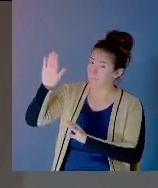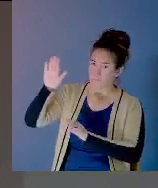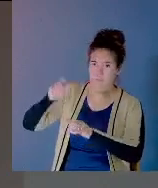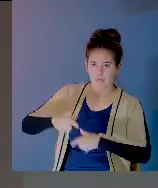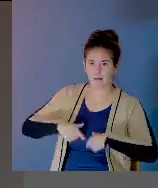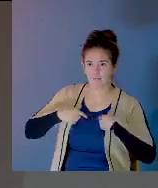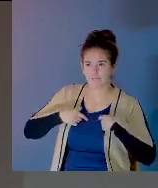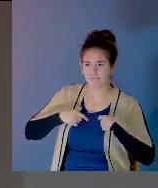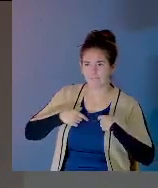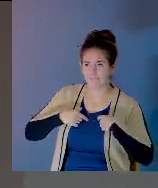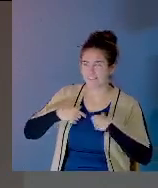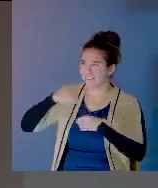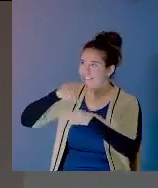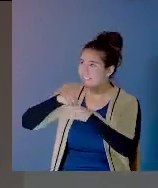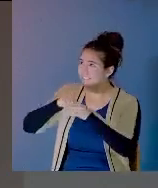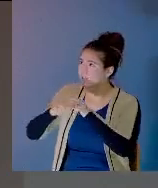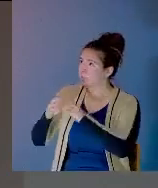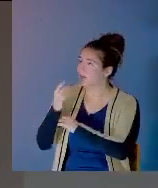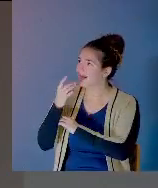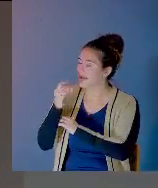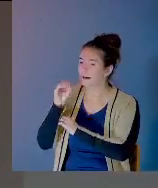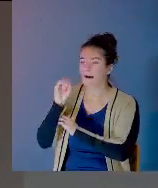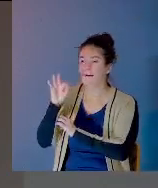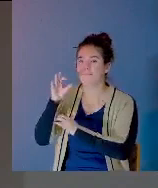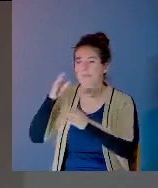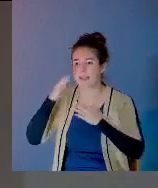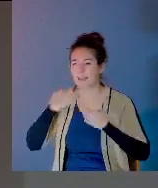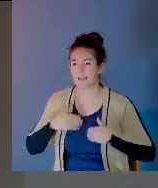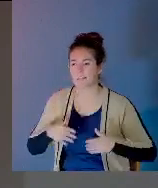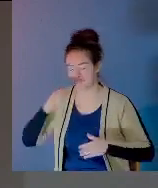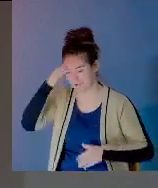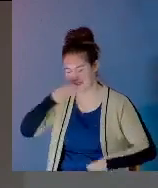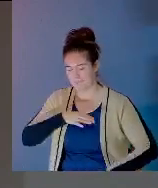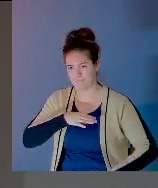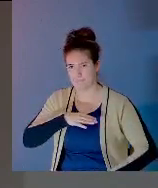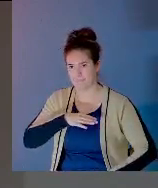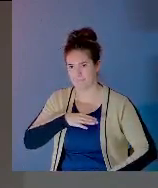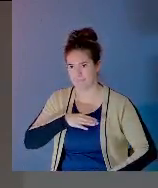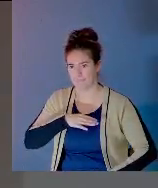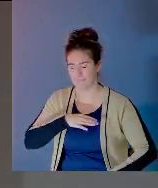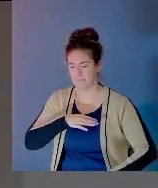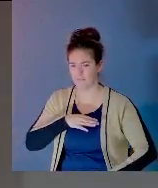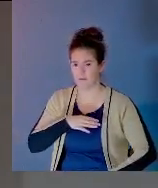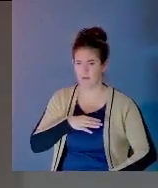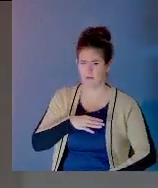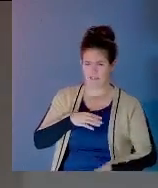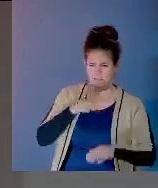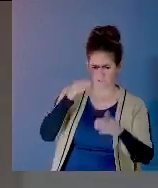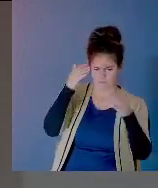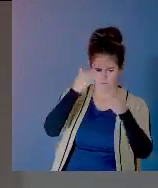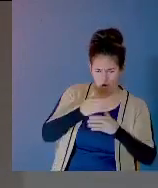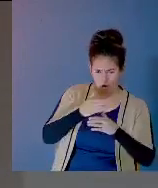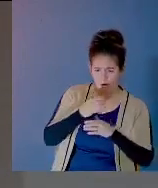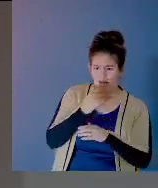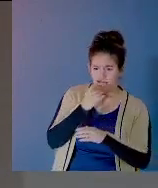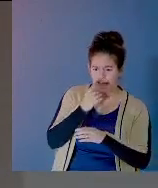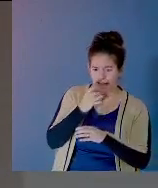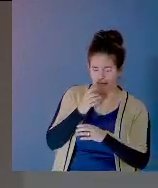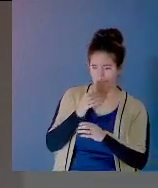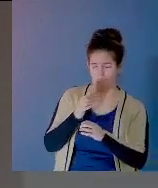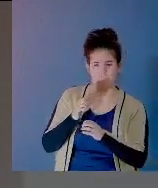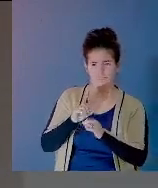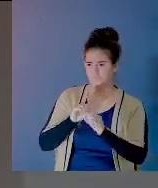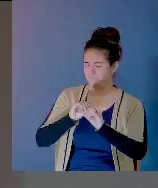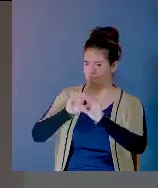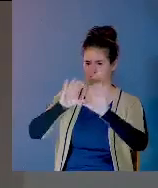And the light shineth in the darkness, and the darkness comprehended it not. These kids, I